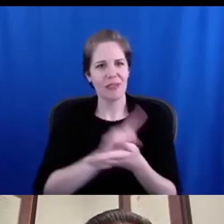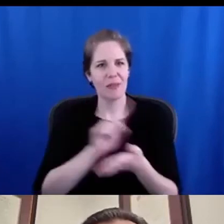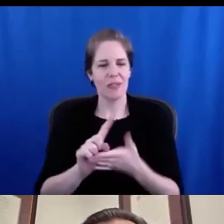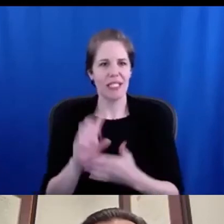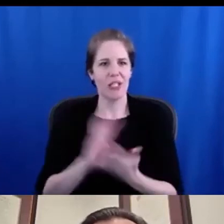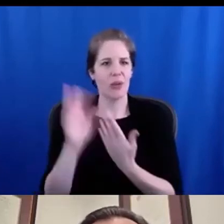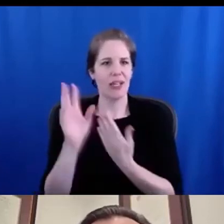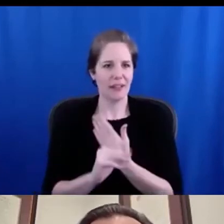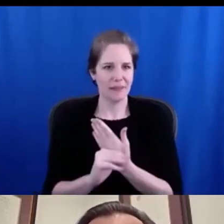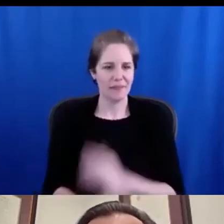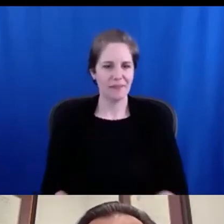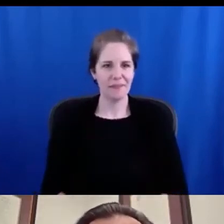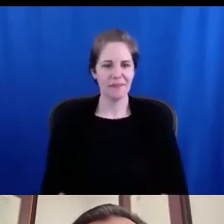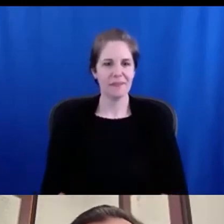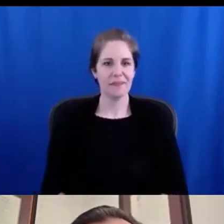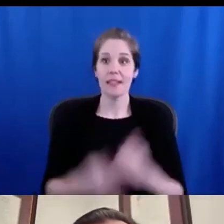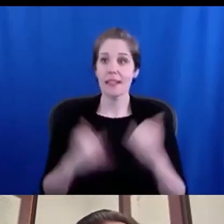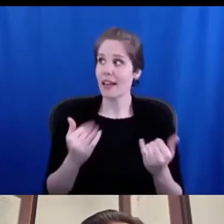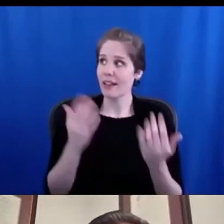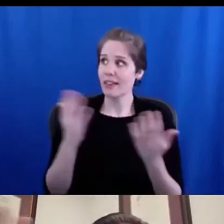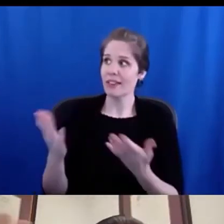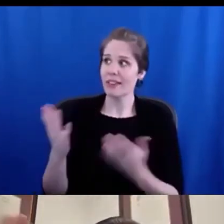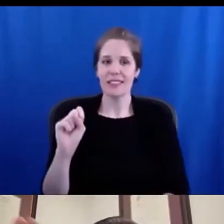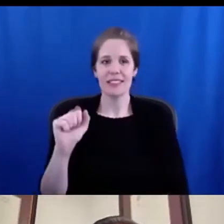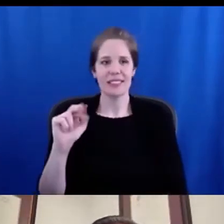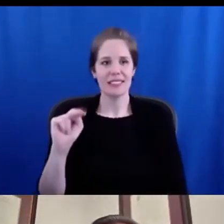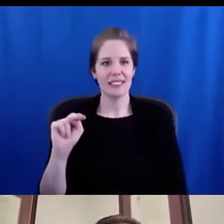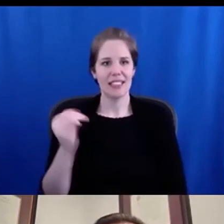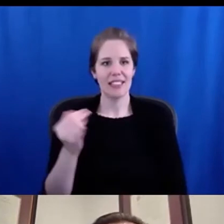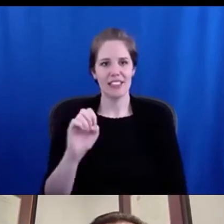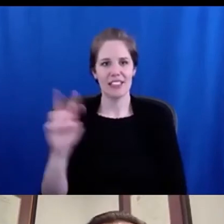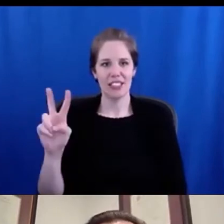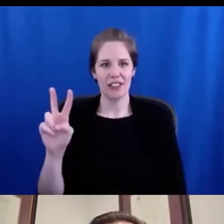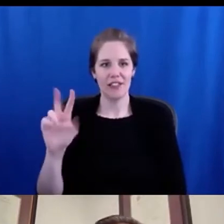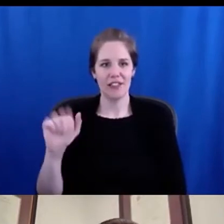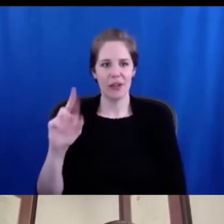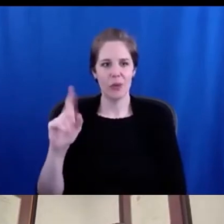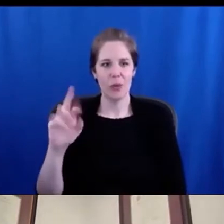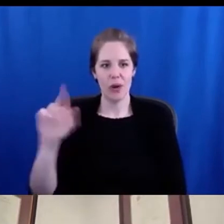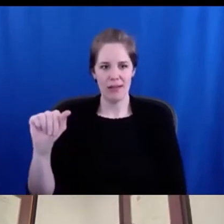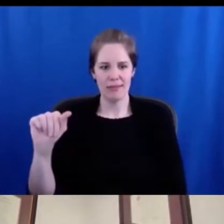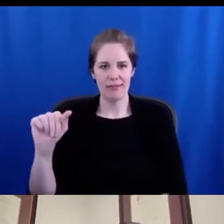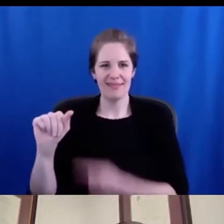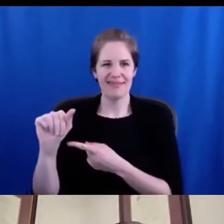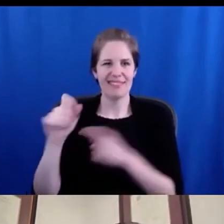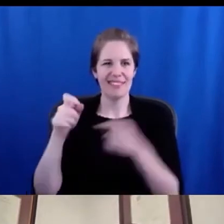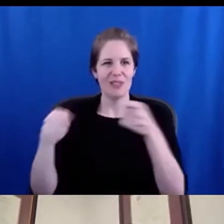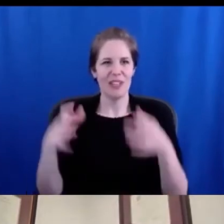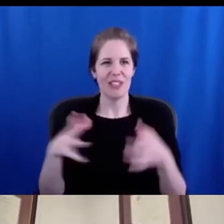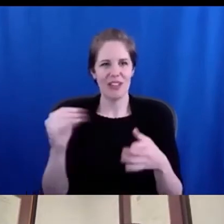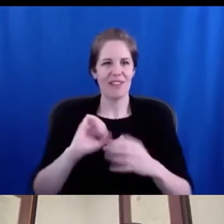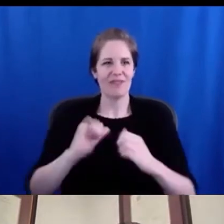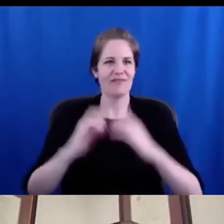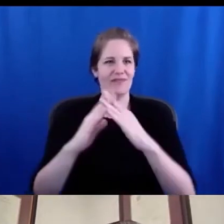I want to introduce Dr. Sanjeev Arora, who has joined us. Dr. Arora is the director and founder of Project